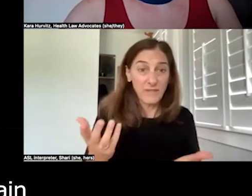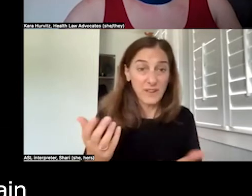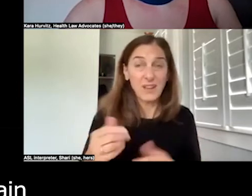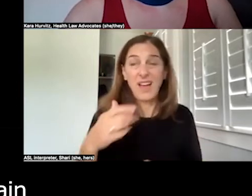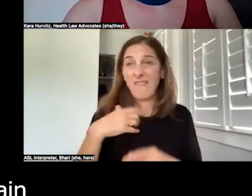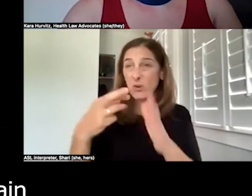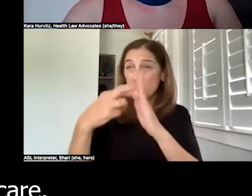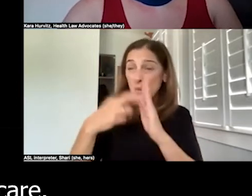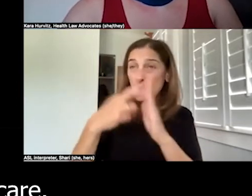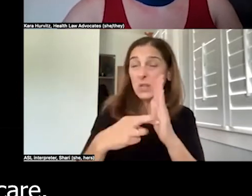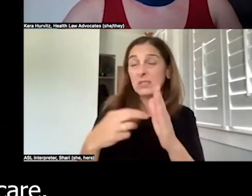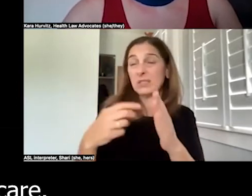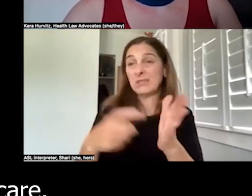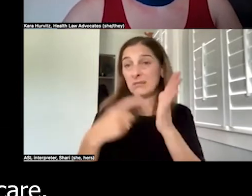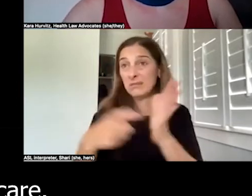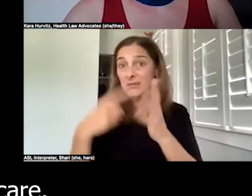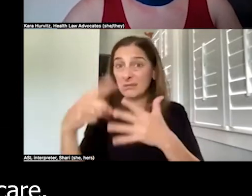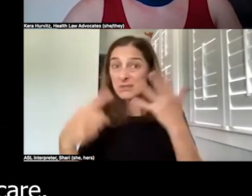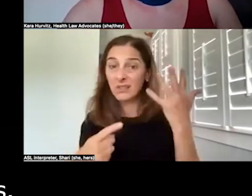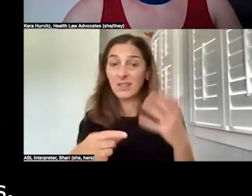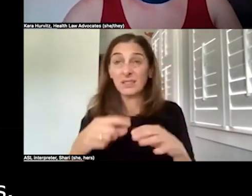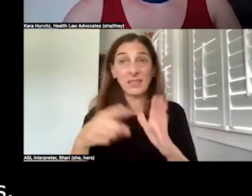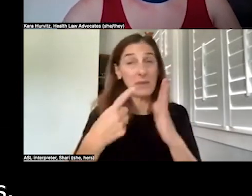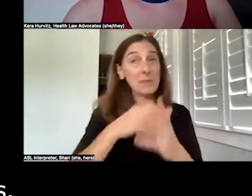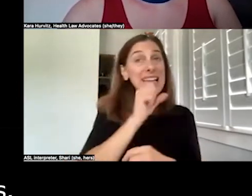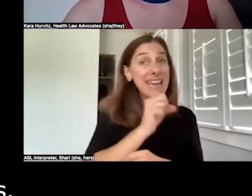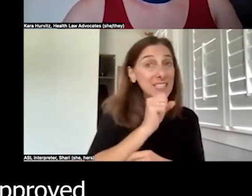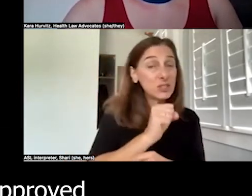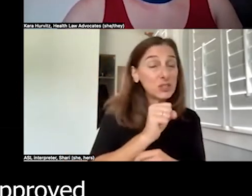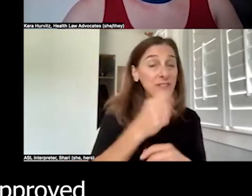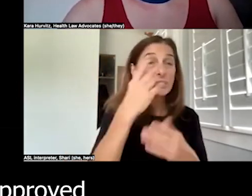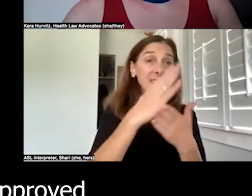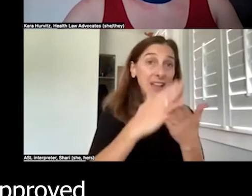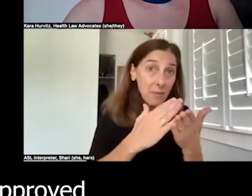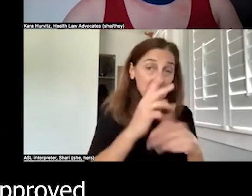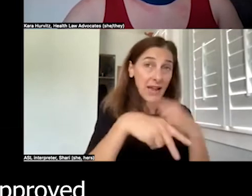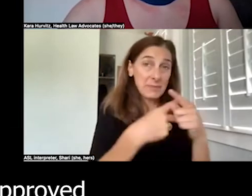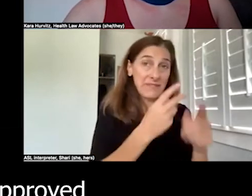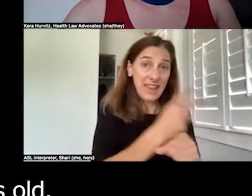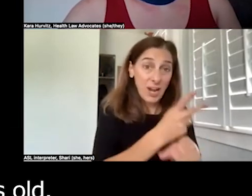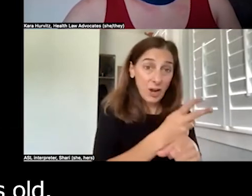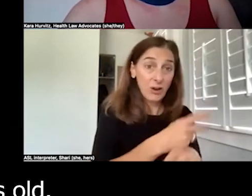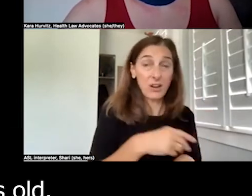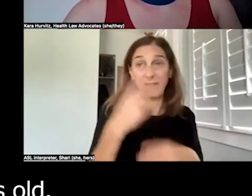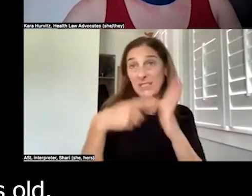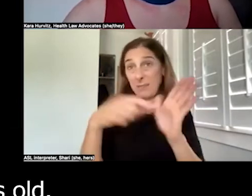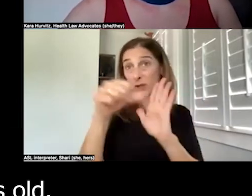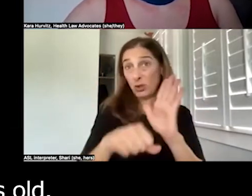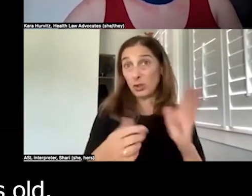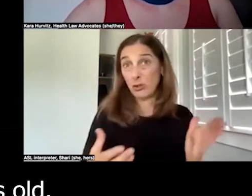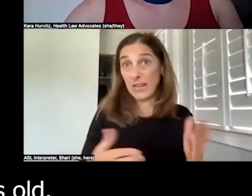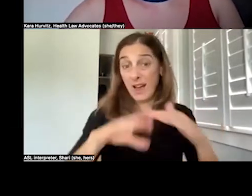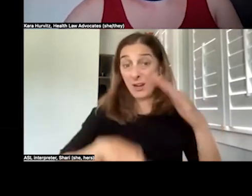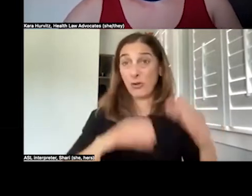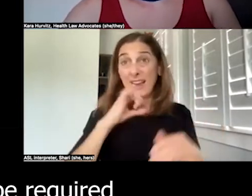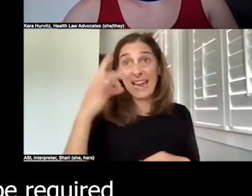regarding accessing certain forms of gender affirming care. Some types of surgeries, it can be very difficult to get approved before someone is 18 years